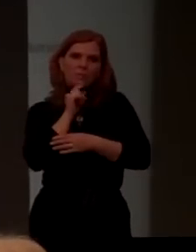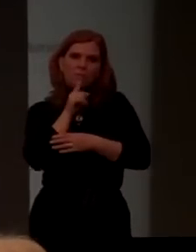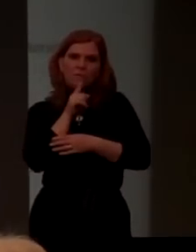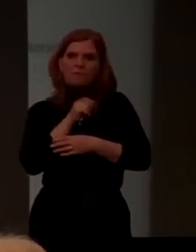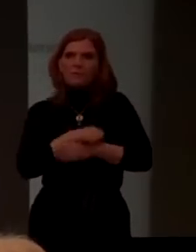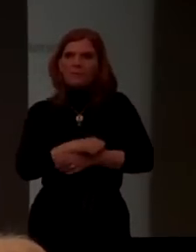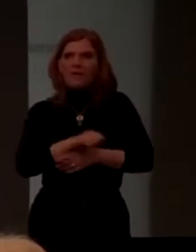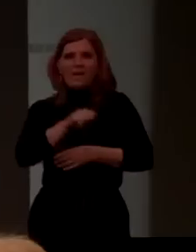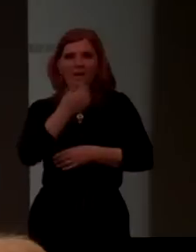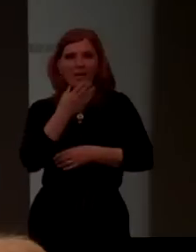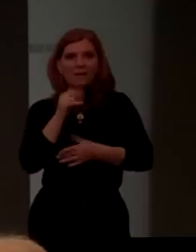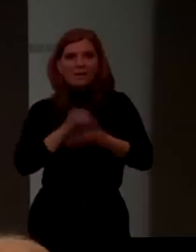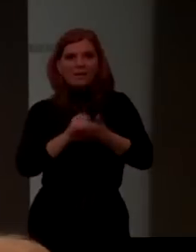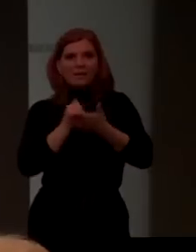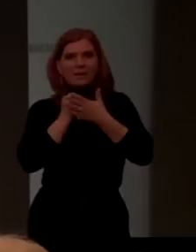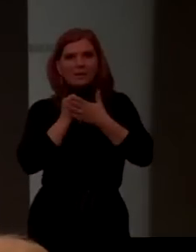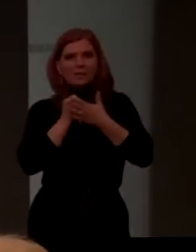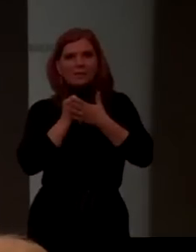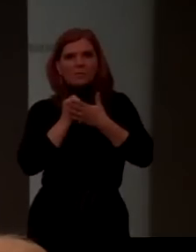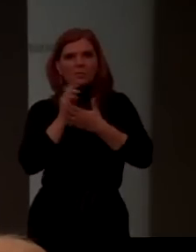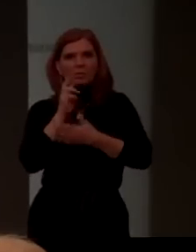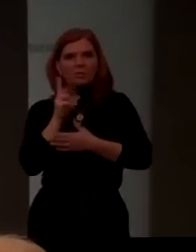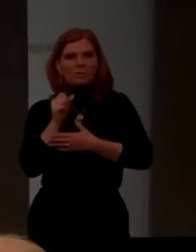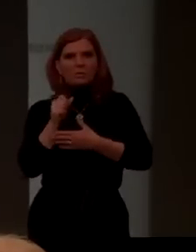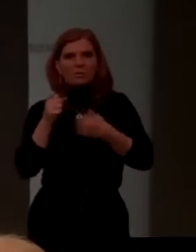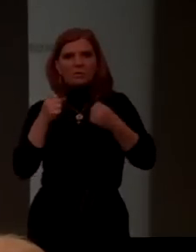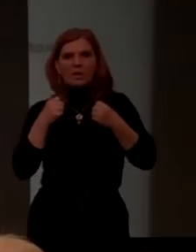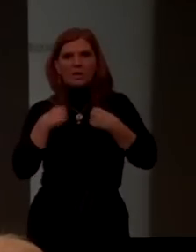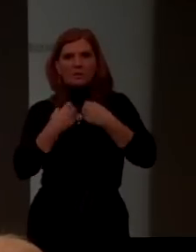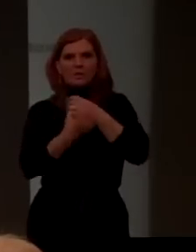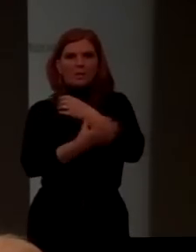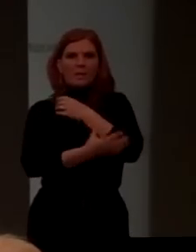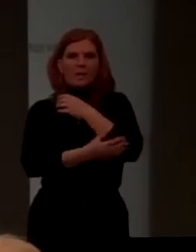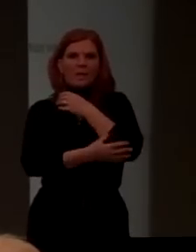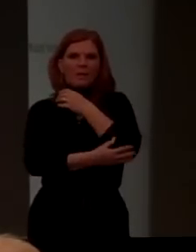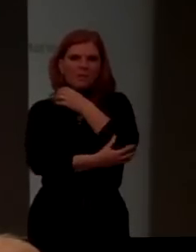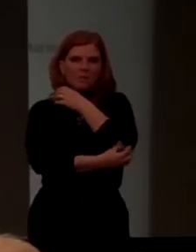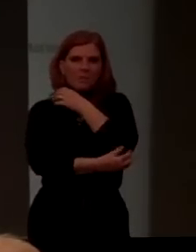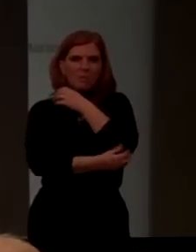the other thing that helps is that West Virginia happens to have one of the poorest